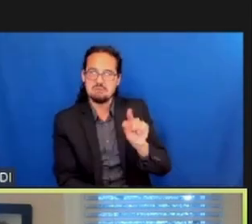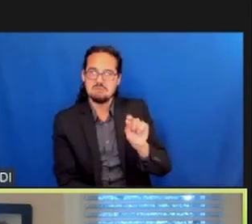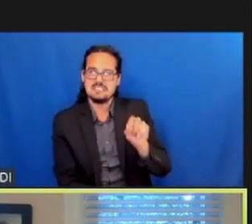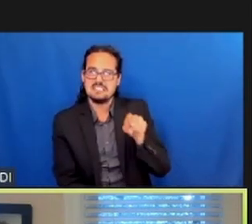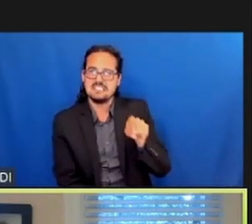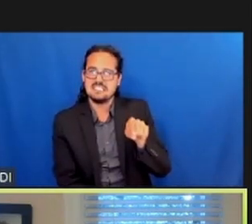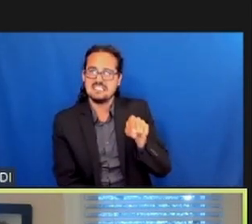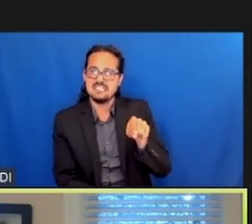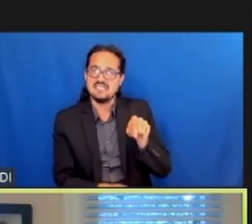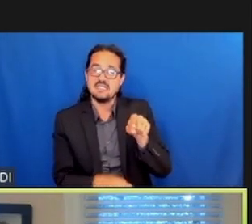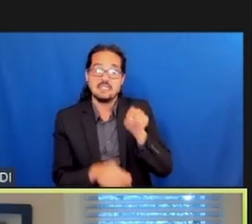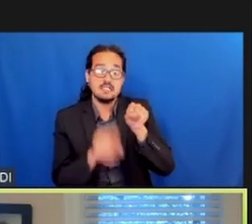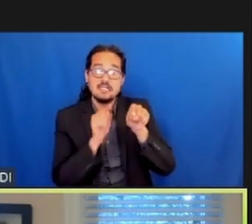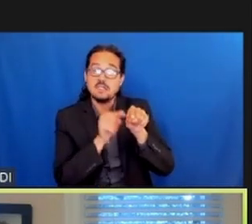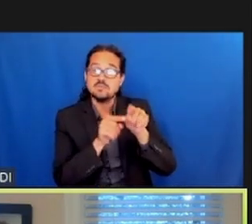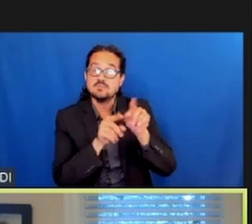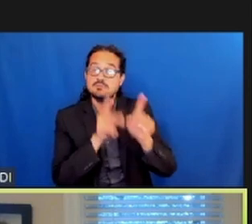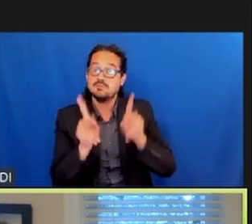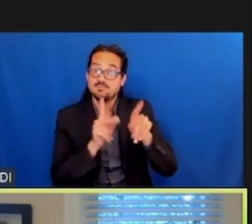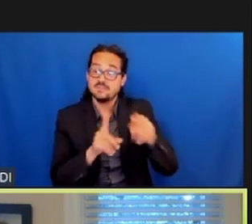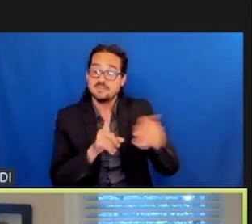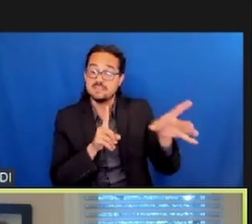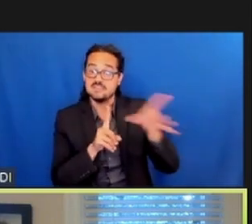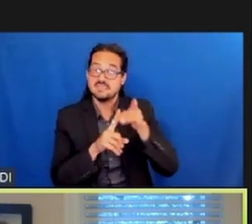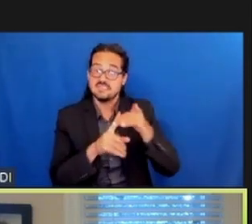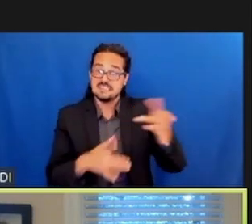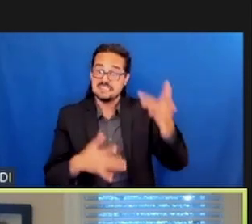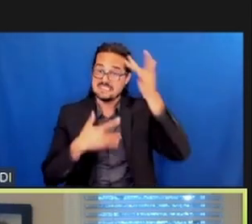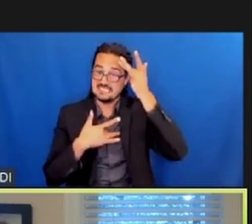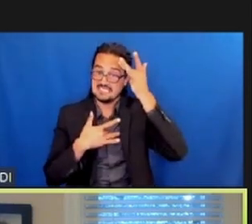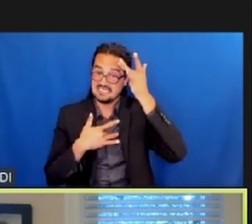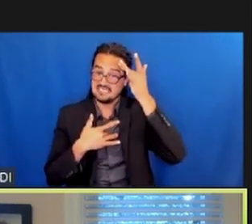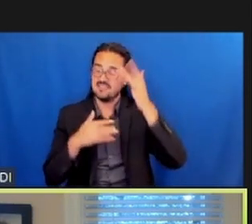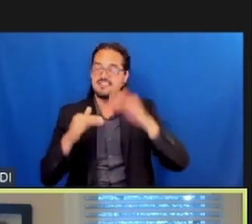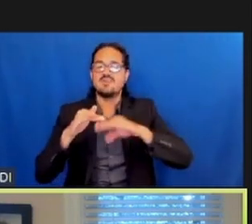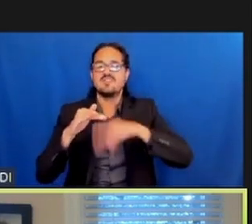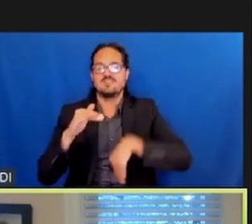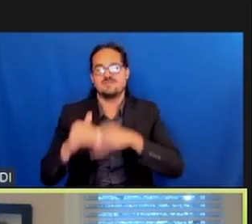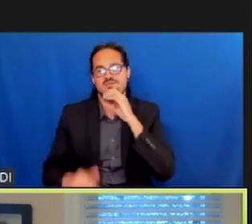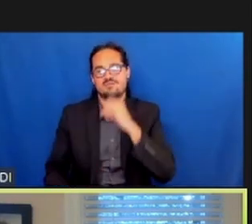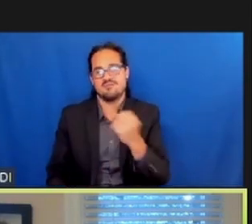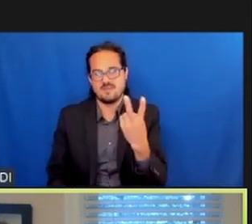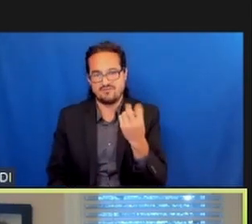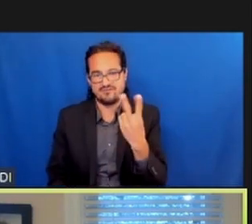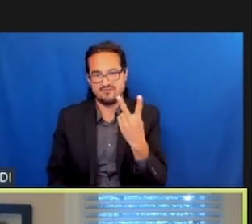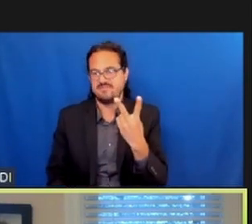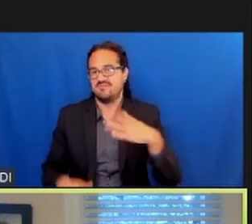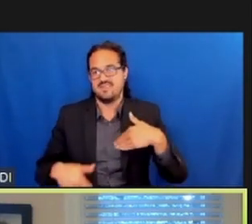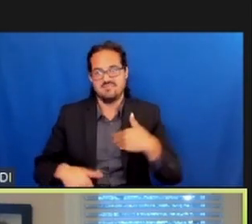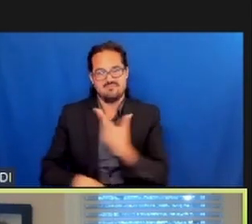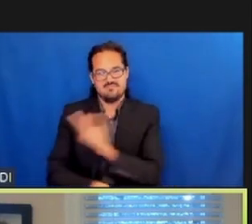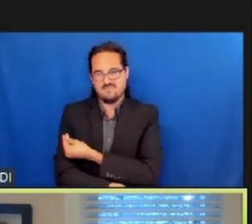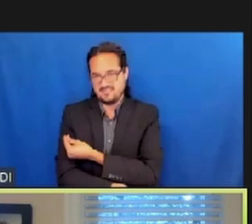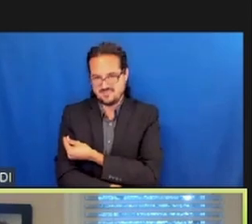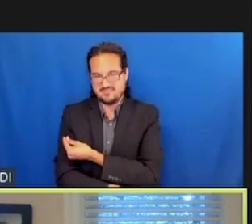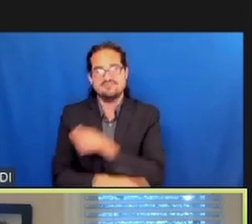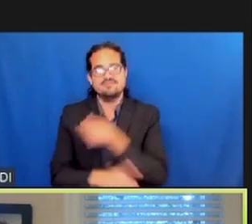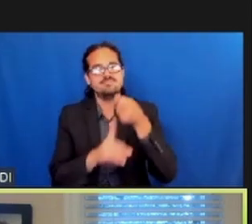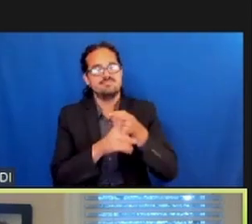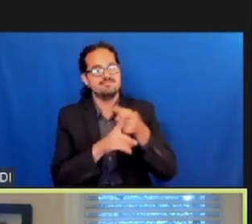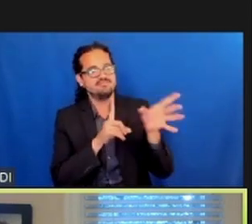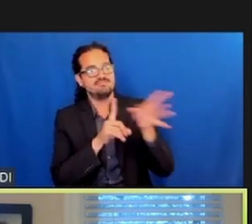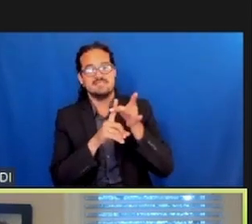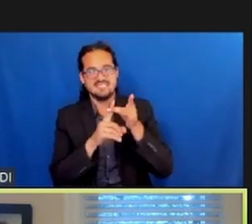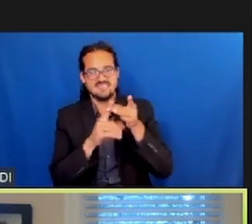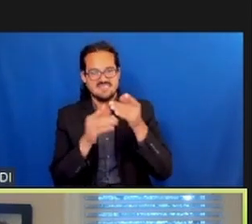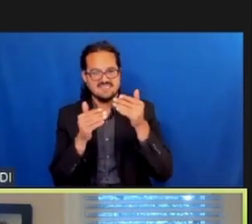12 population where they had contact in the school, and we had a blip at the end. So it just, to me, reminds us that we